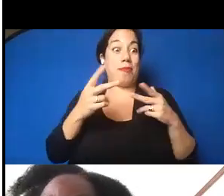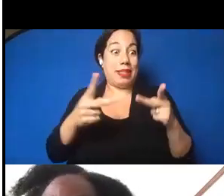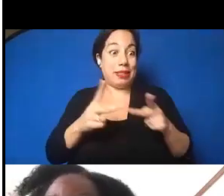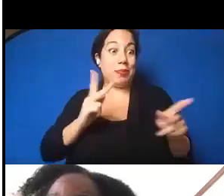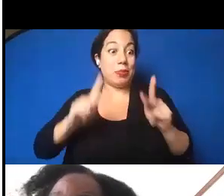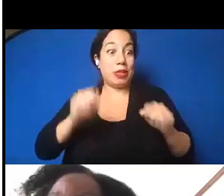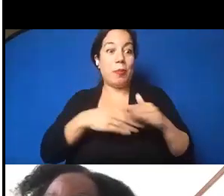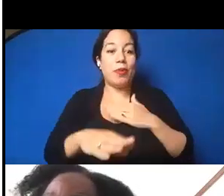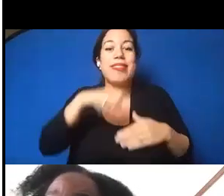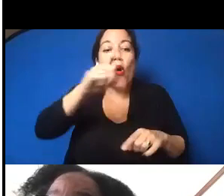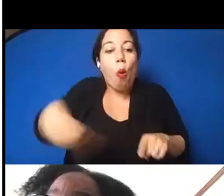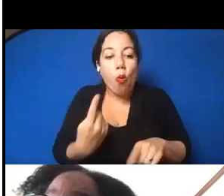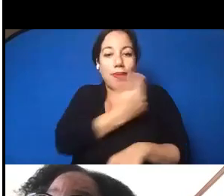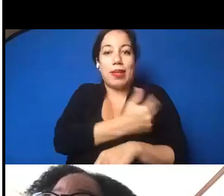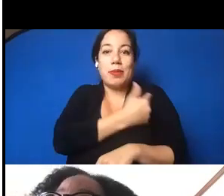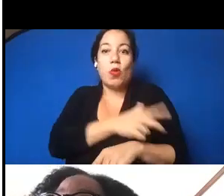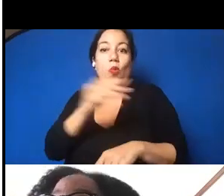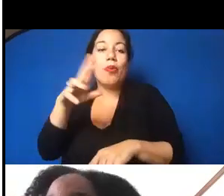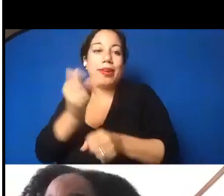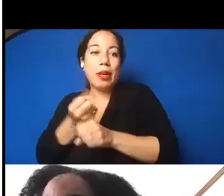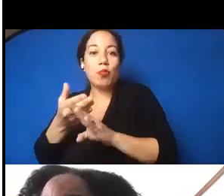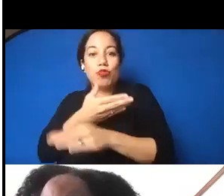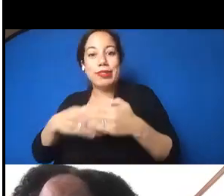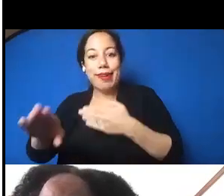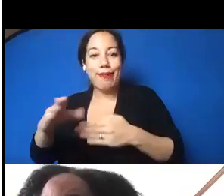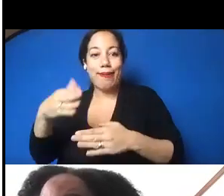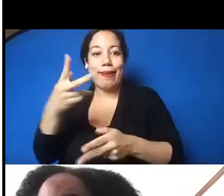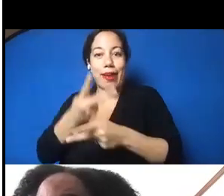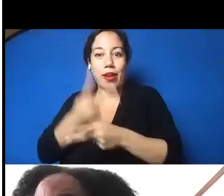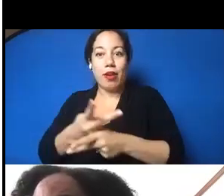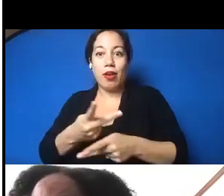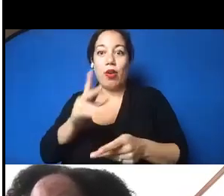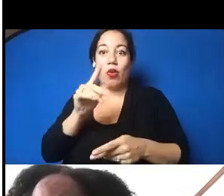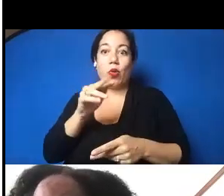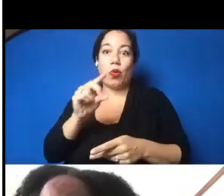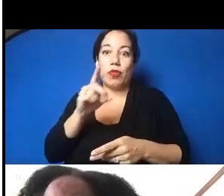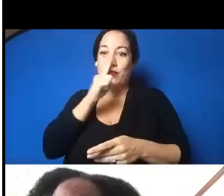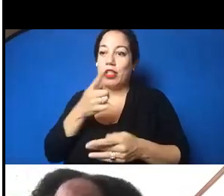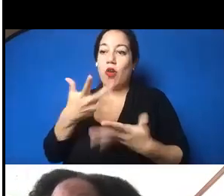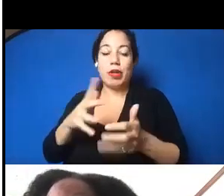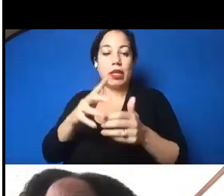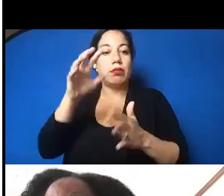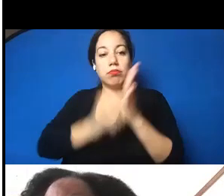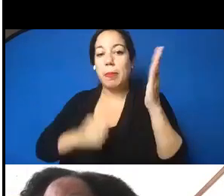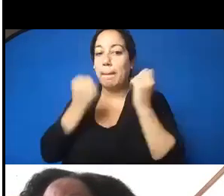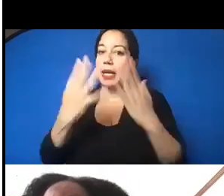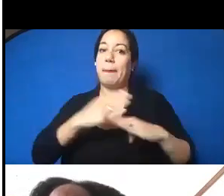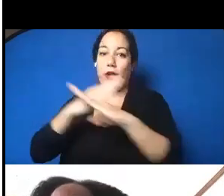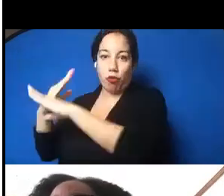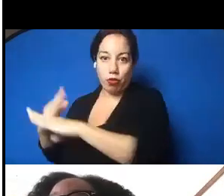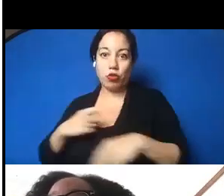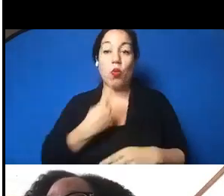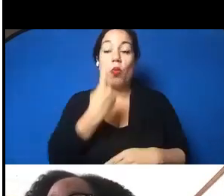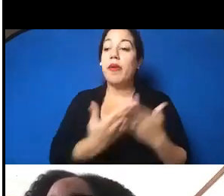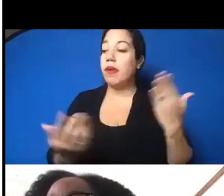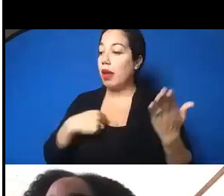outside of hospitals or receive prenatal care. COVID-19 has removed many of these barriers. However, one of the things that I really,